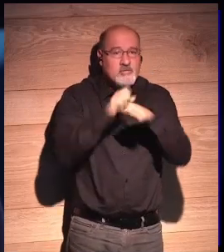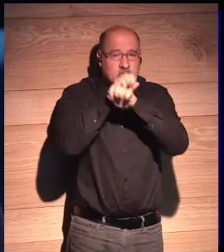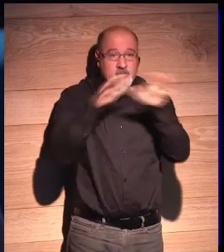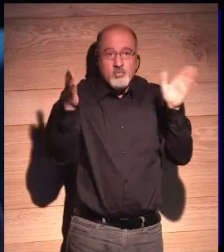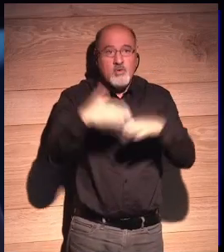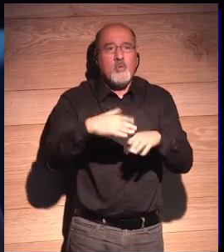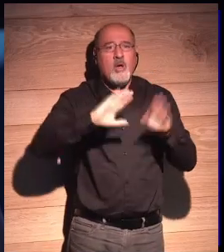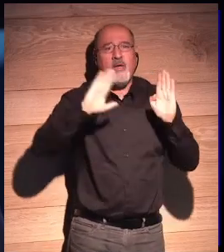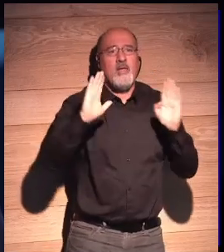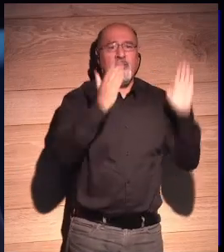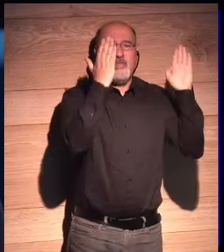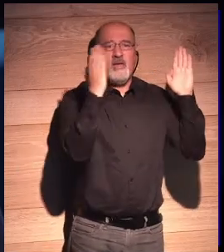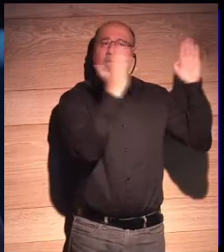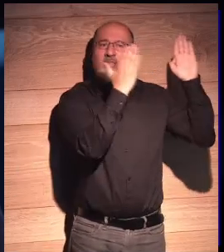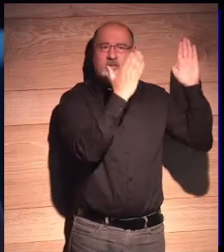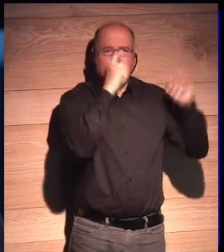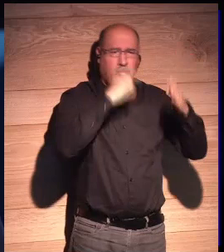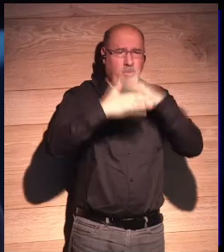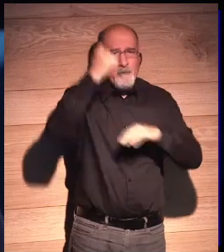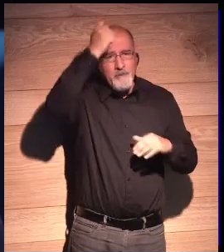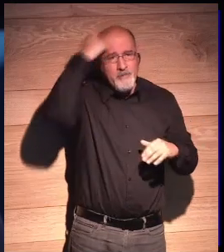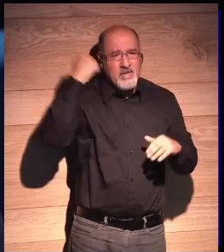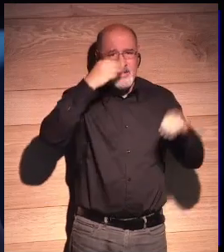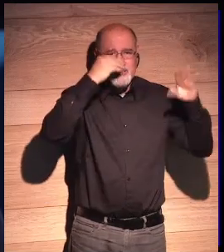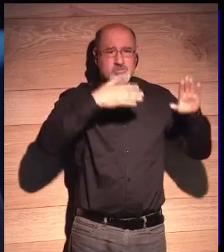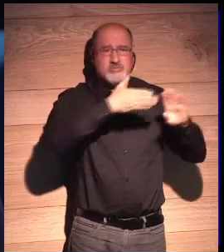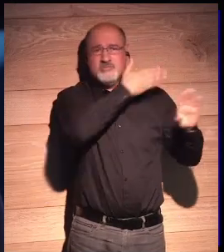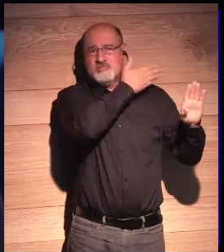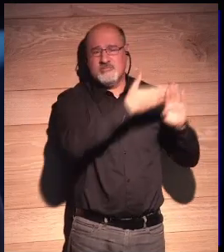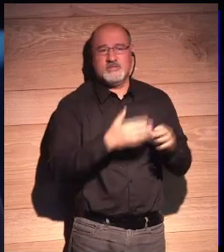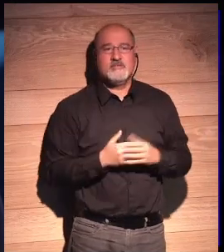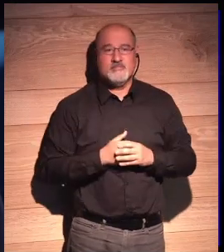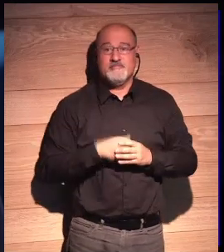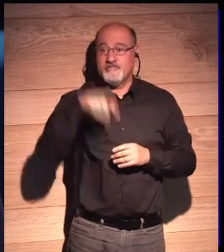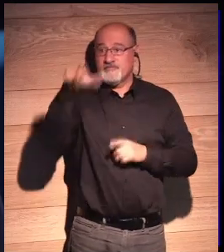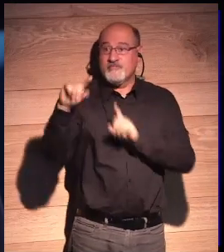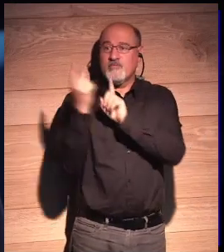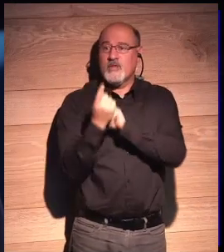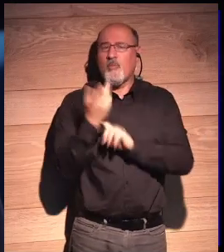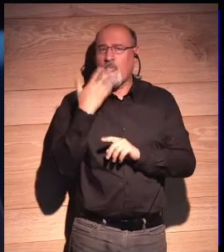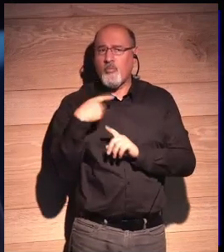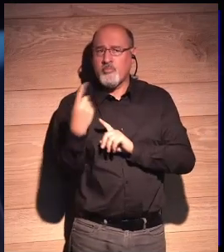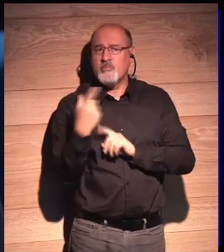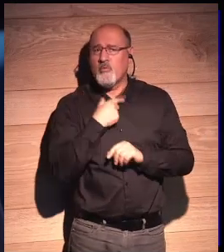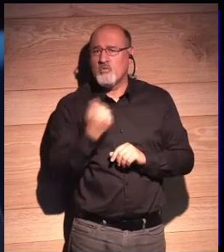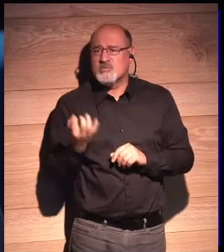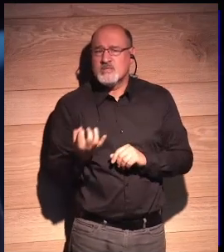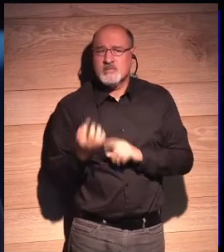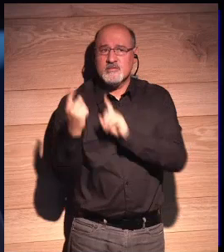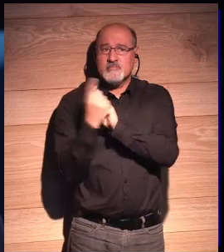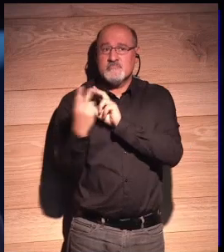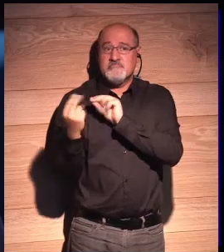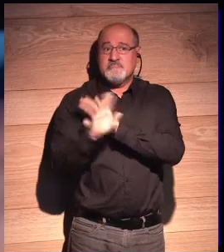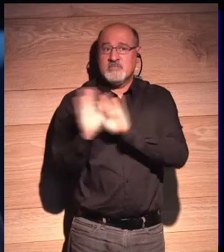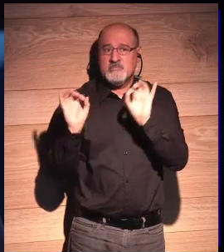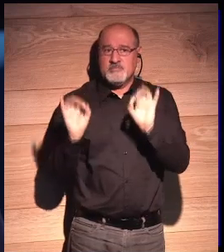always, I've met this one person. What's he like? And it was, but we